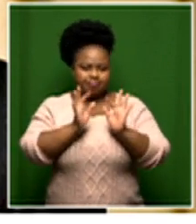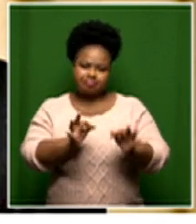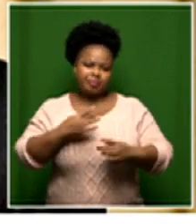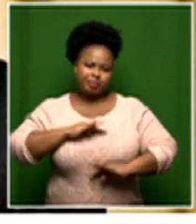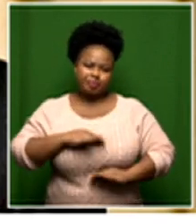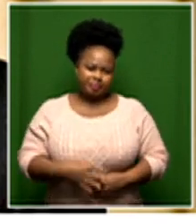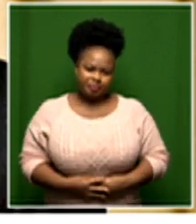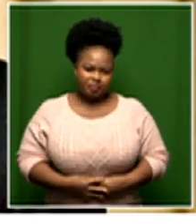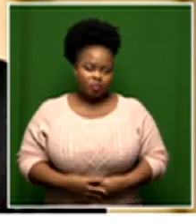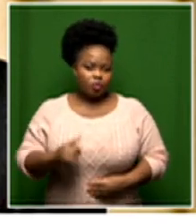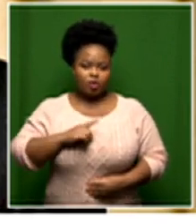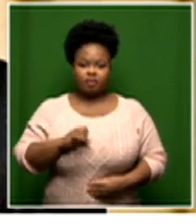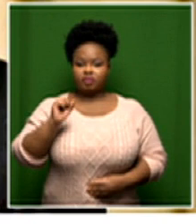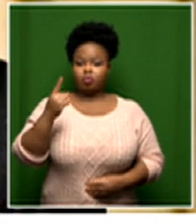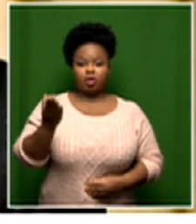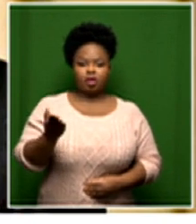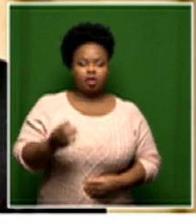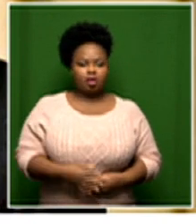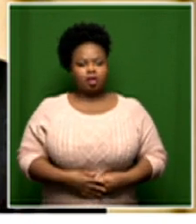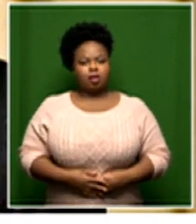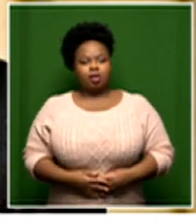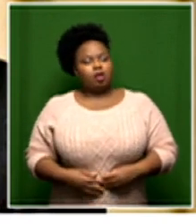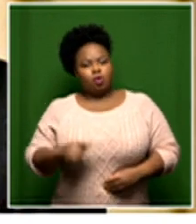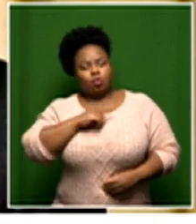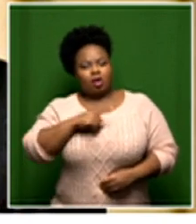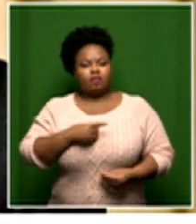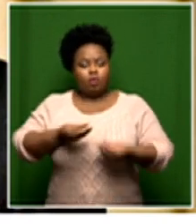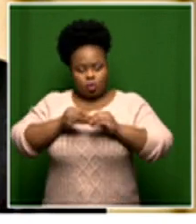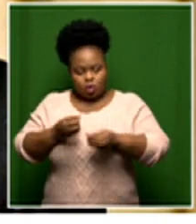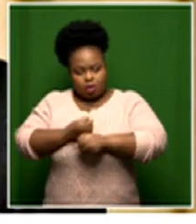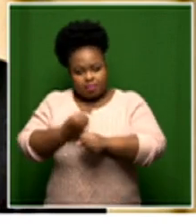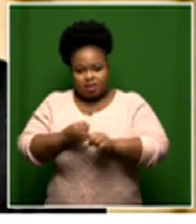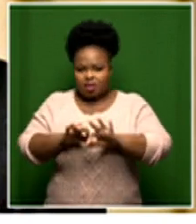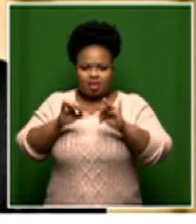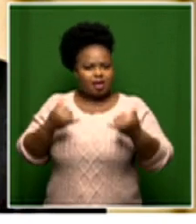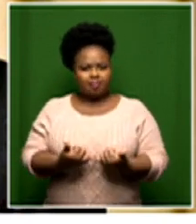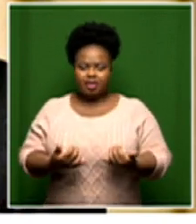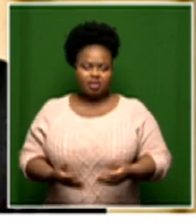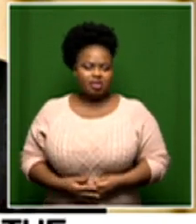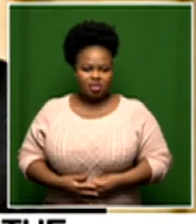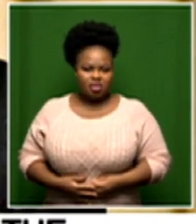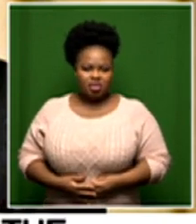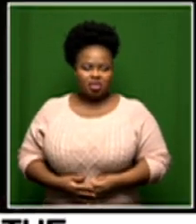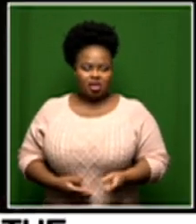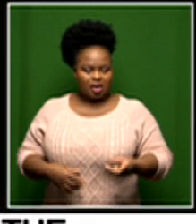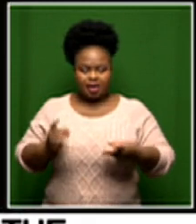And if somebody doesn't own the manufacturing company and does not own